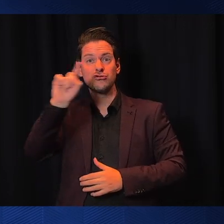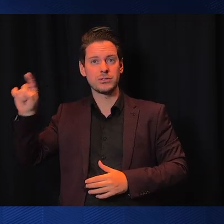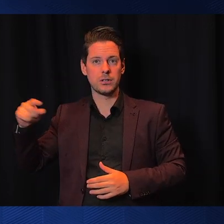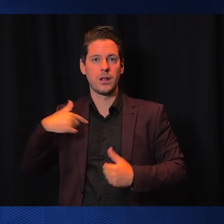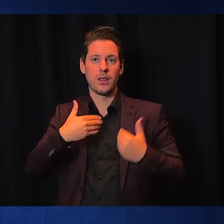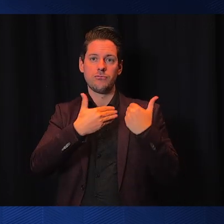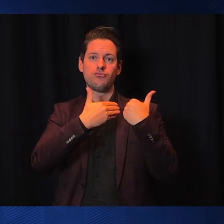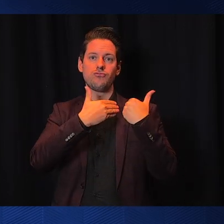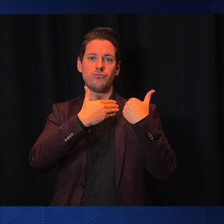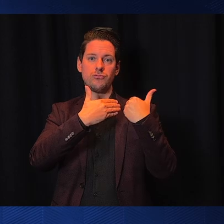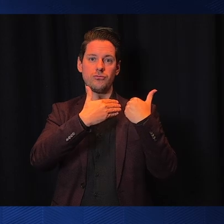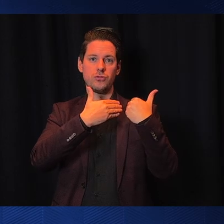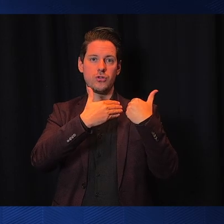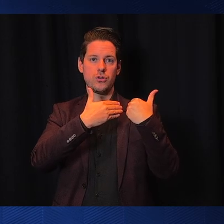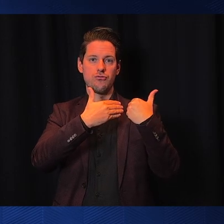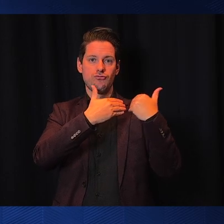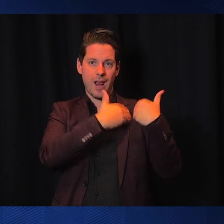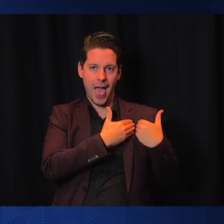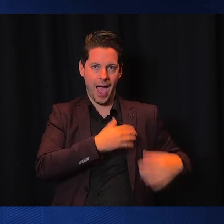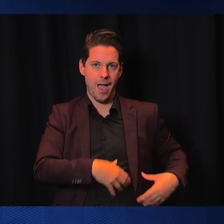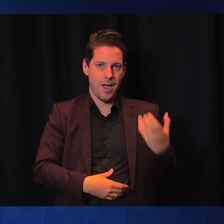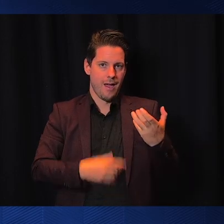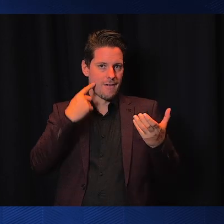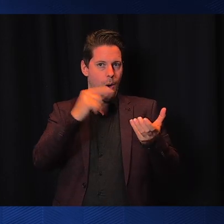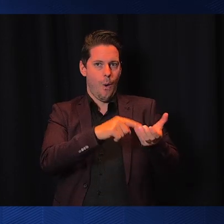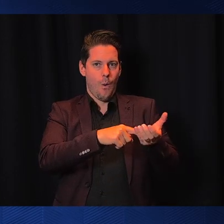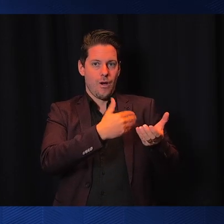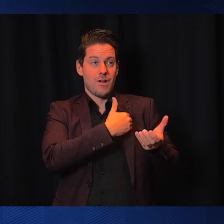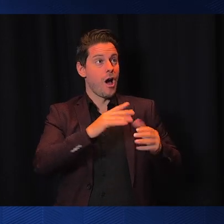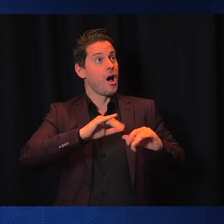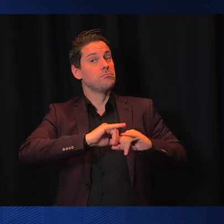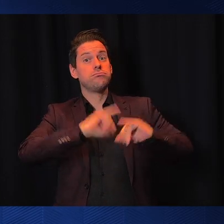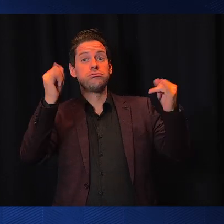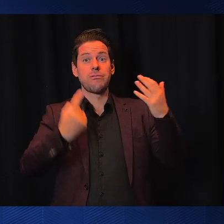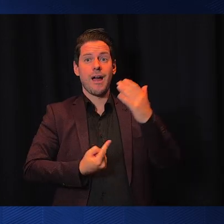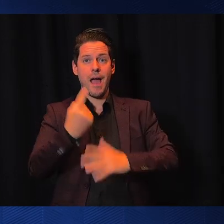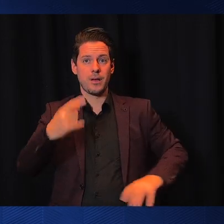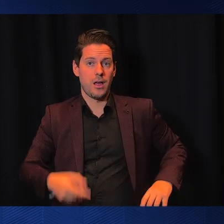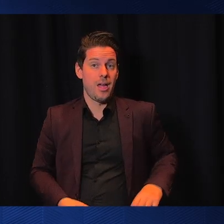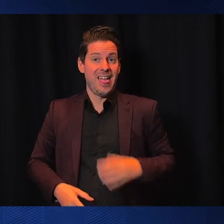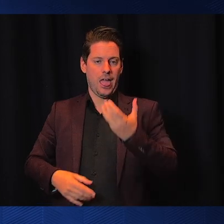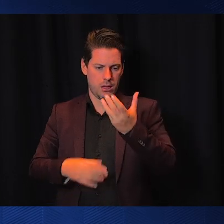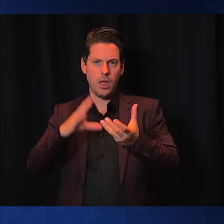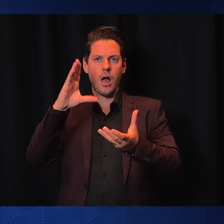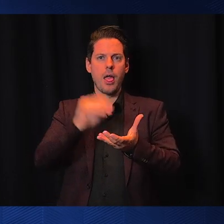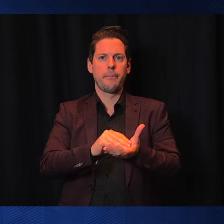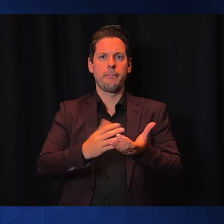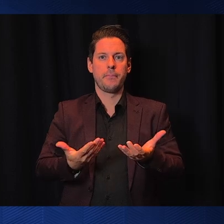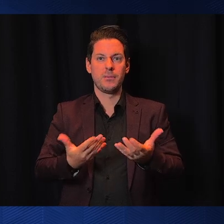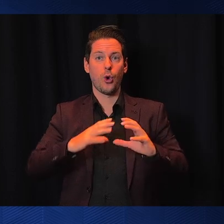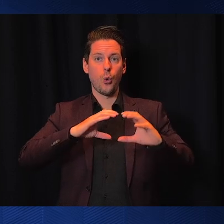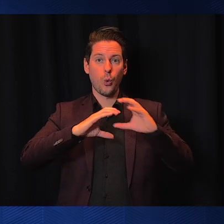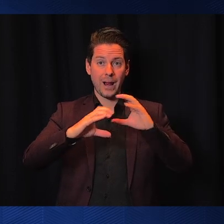reliant on this. When disaster happens, it's the first thing to go. Yeah. Communications and